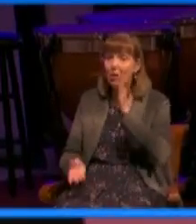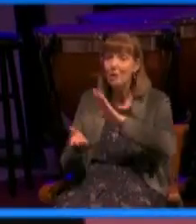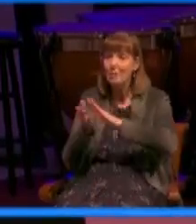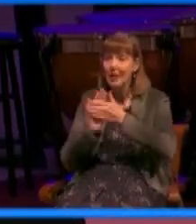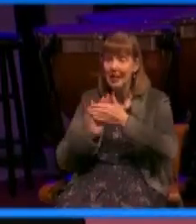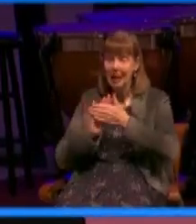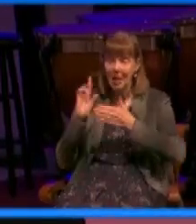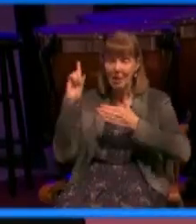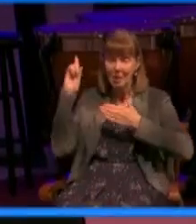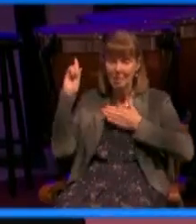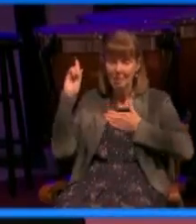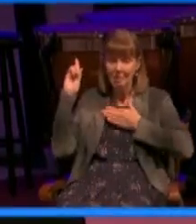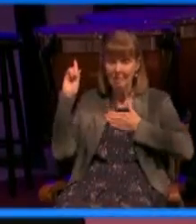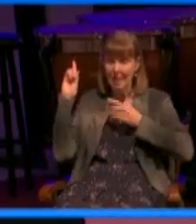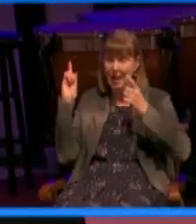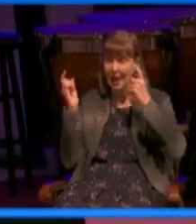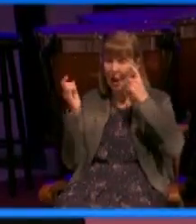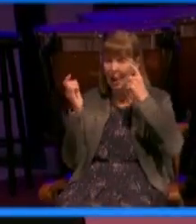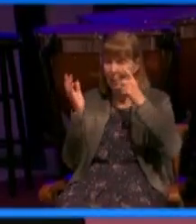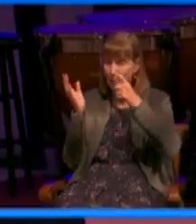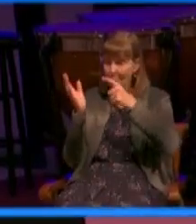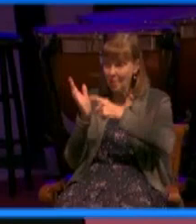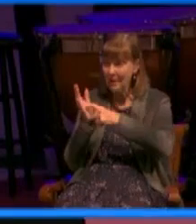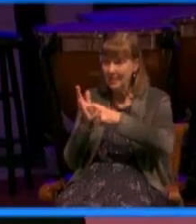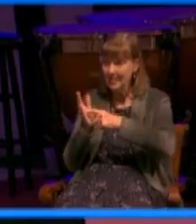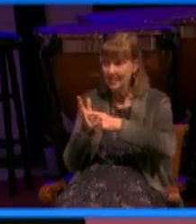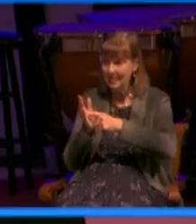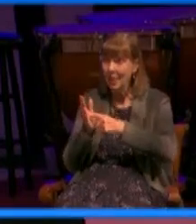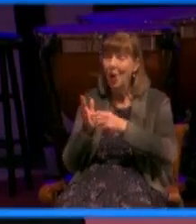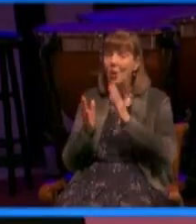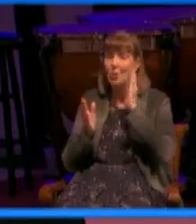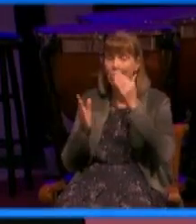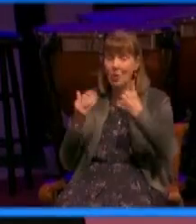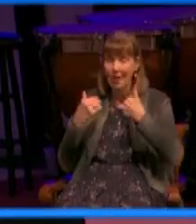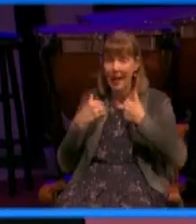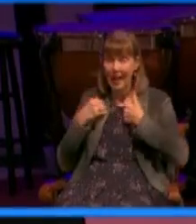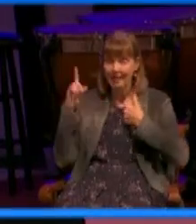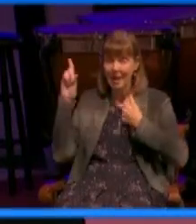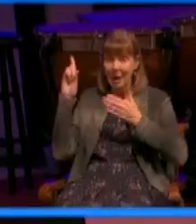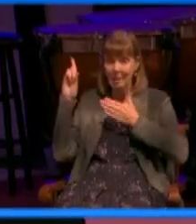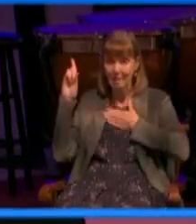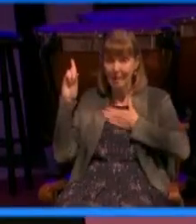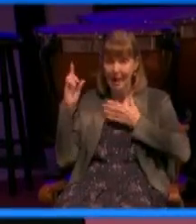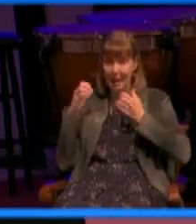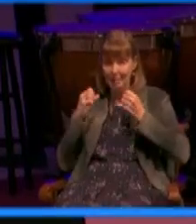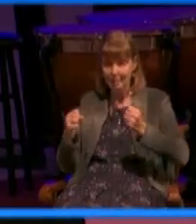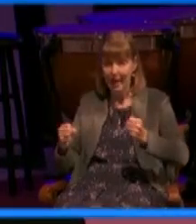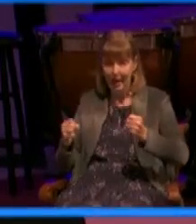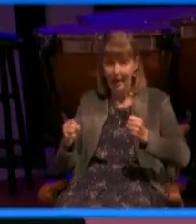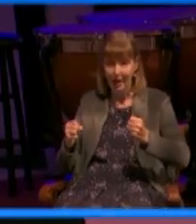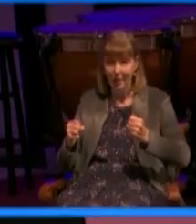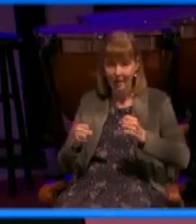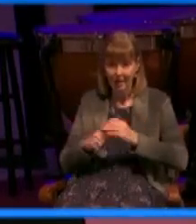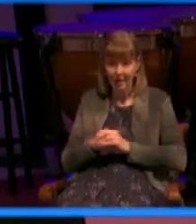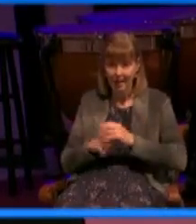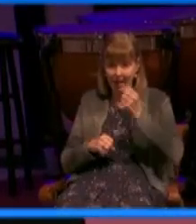power. God keeps his word. I will bind up the brokenhearted. God keeps